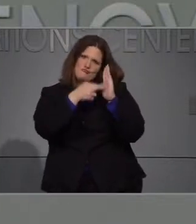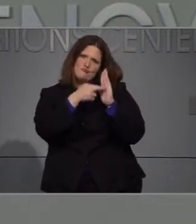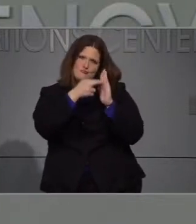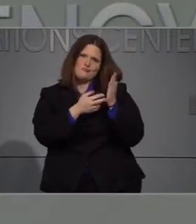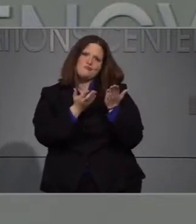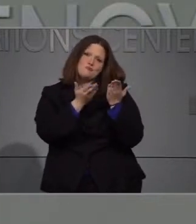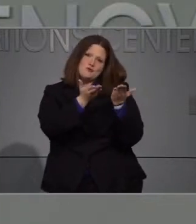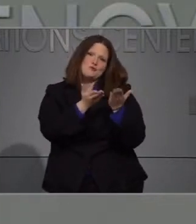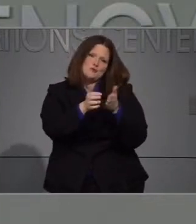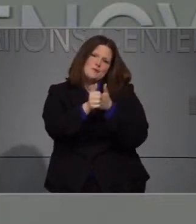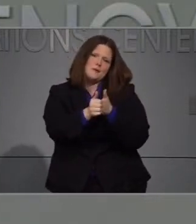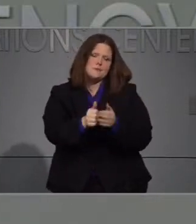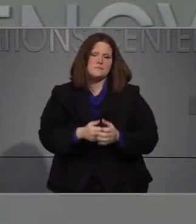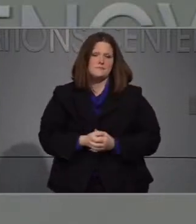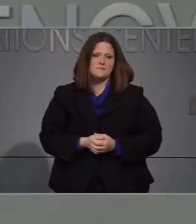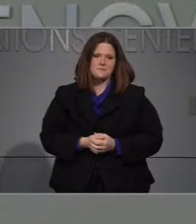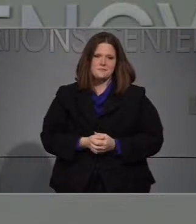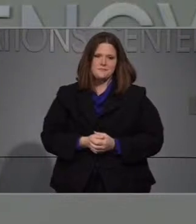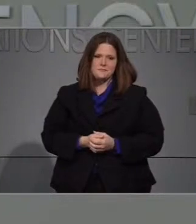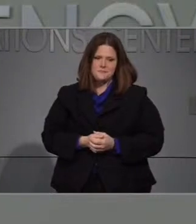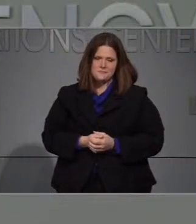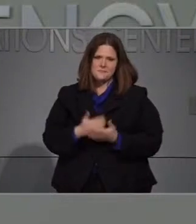Thanks.